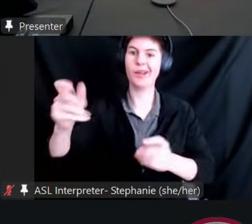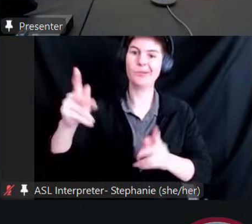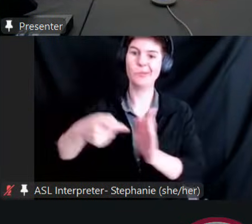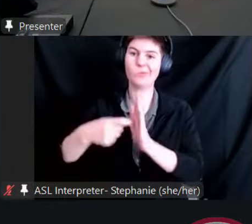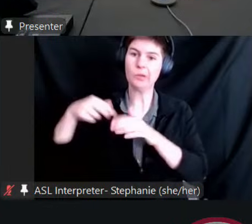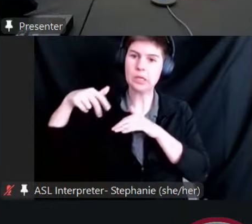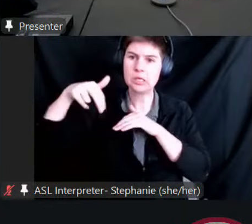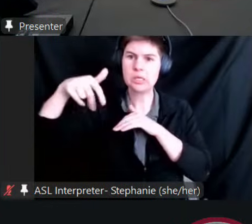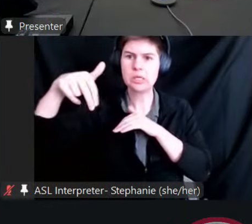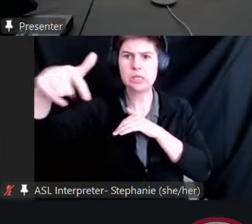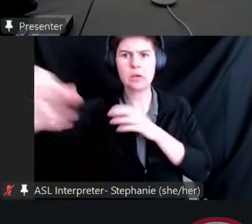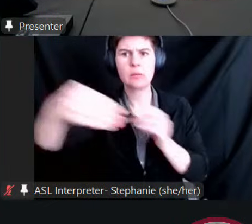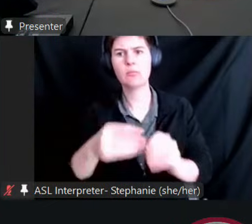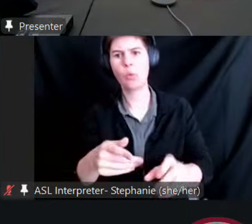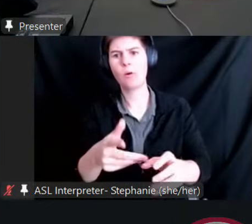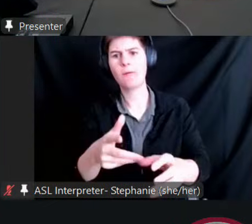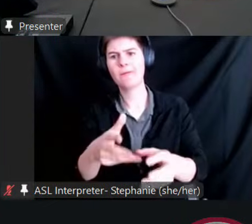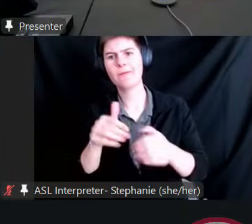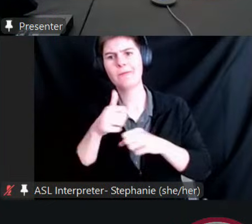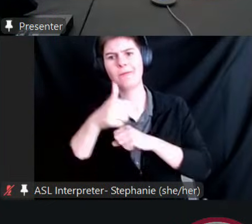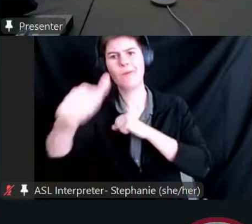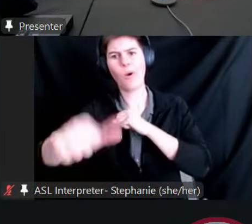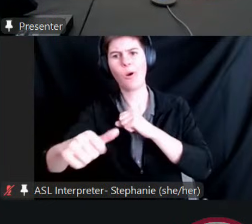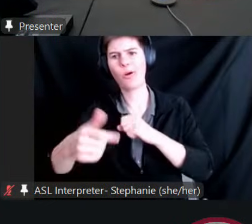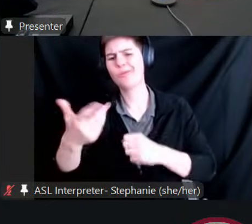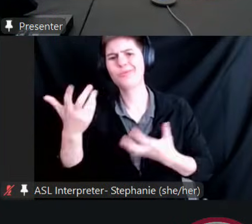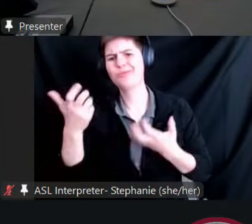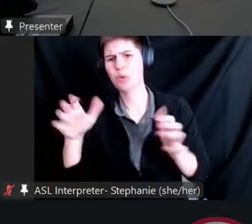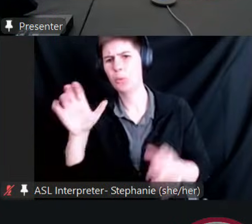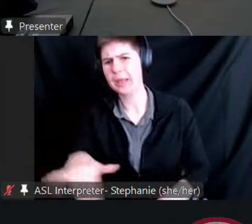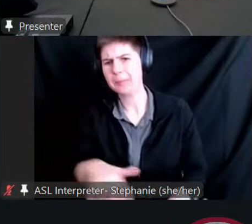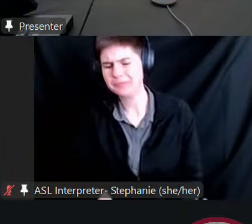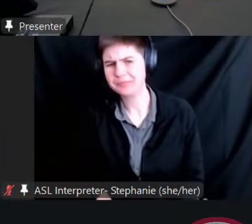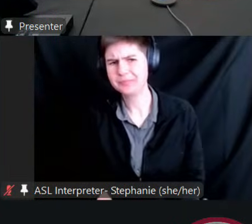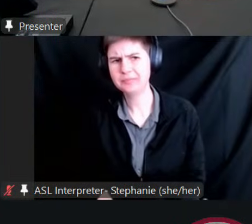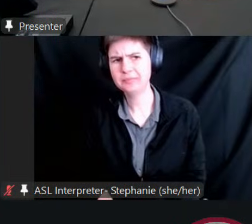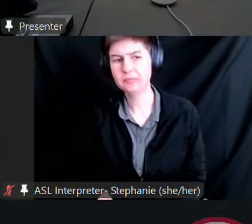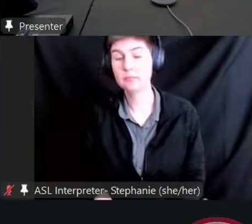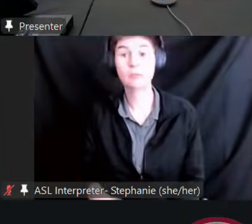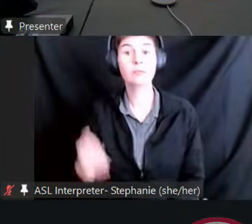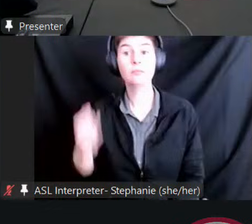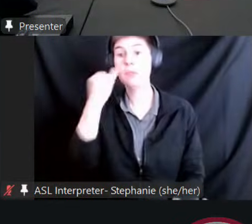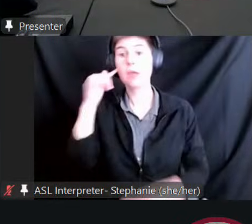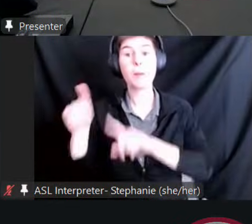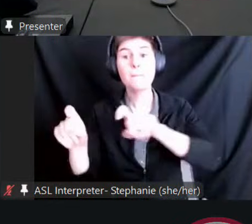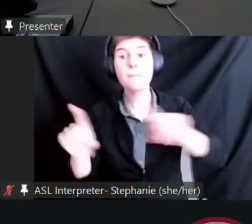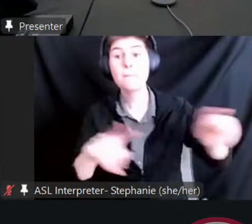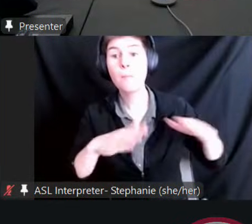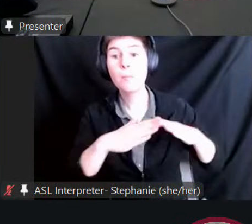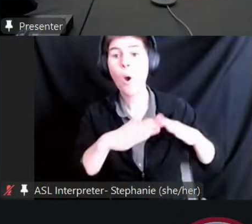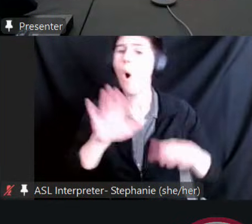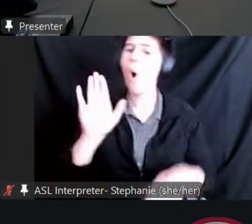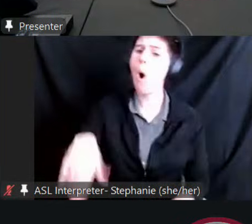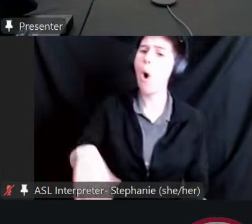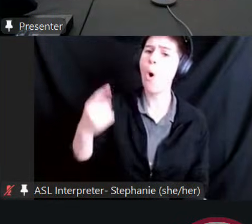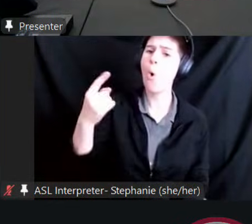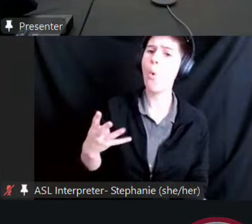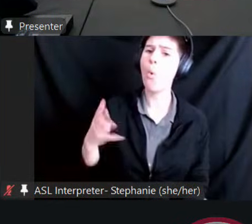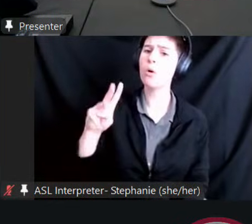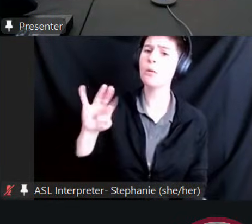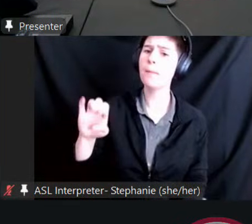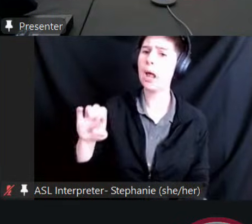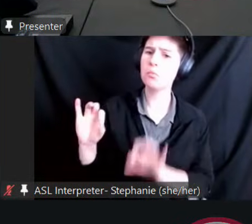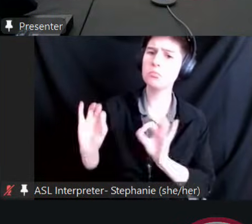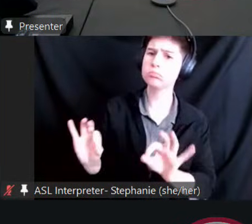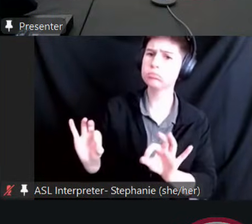aware of. If we hear from the community, at large that like, oh, 1/4 mile is the way to go, not even 1/8 mile,